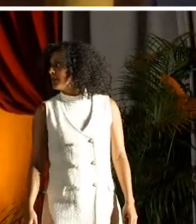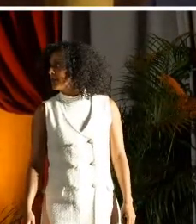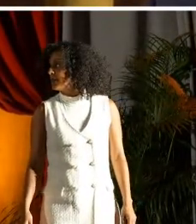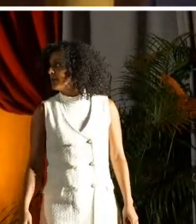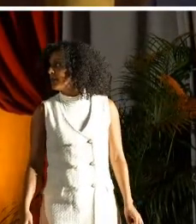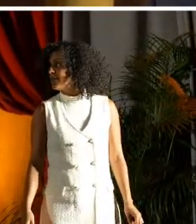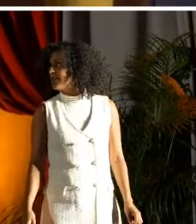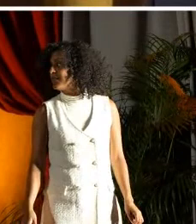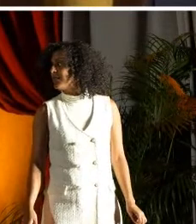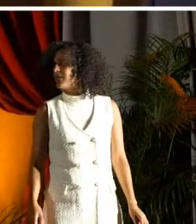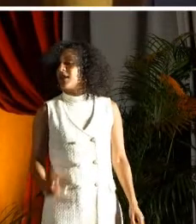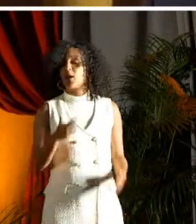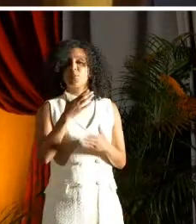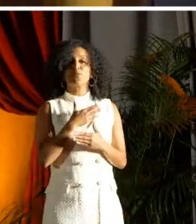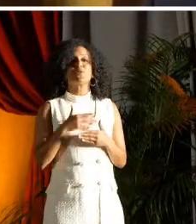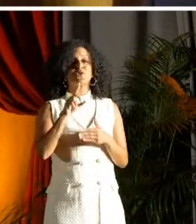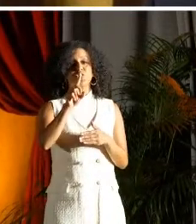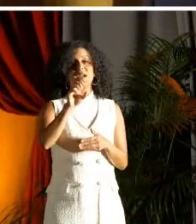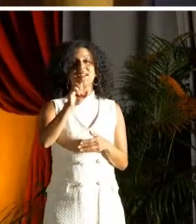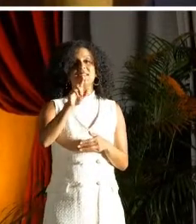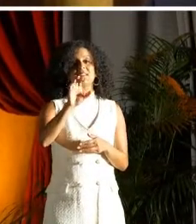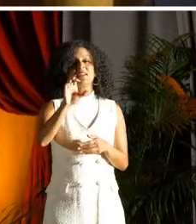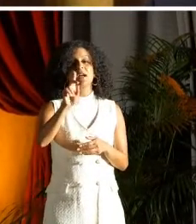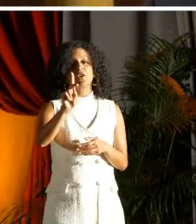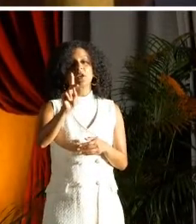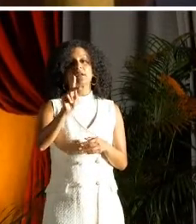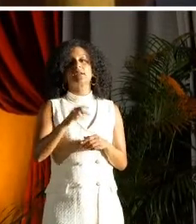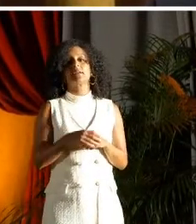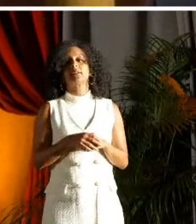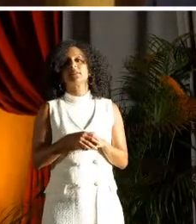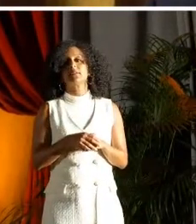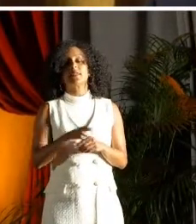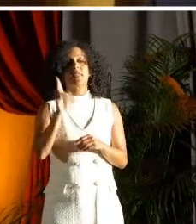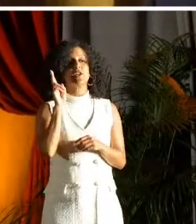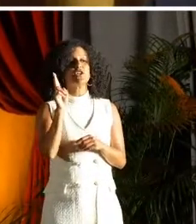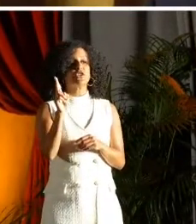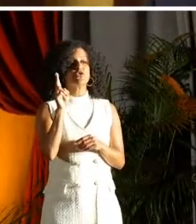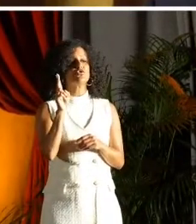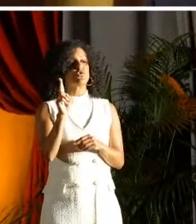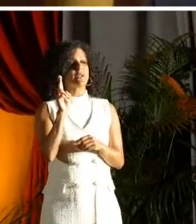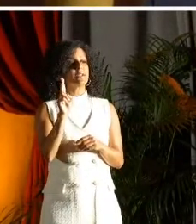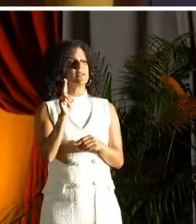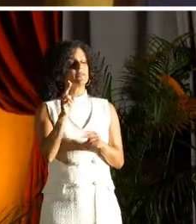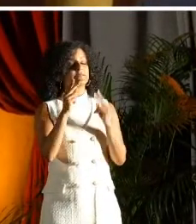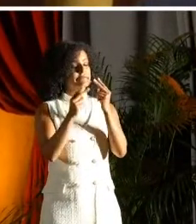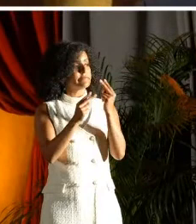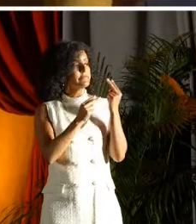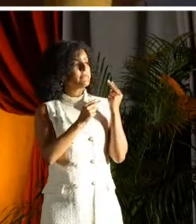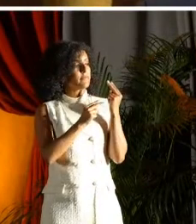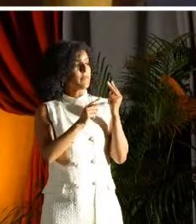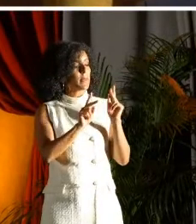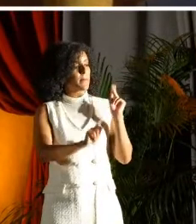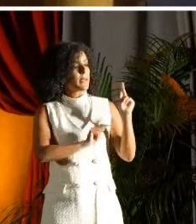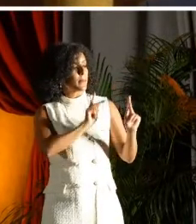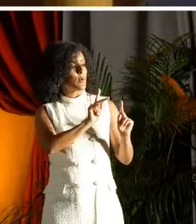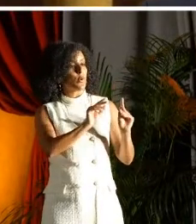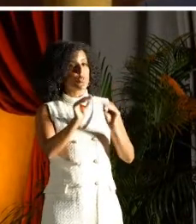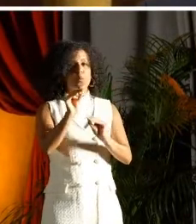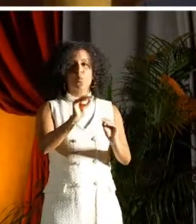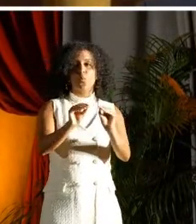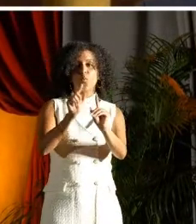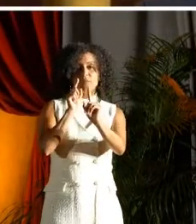I think I appreciate Derrick knowing the history of the people and the